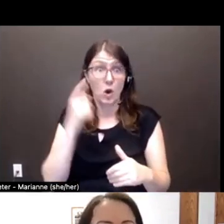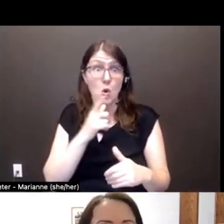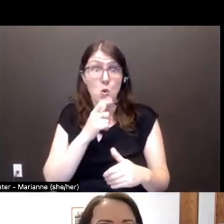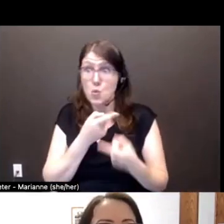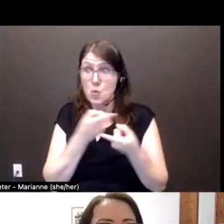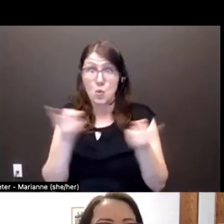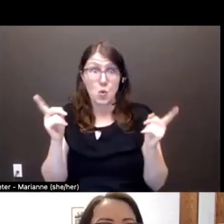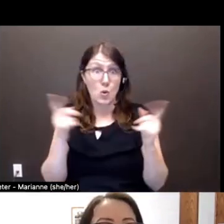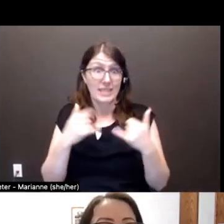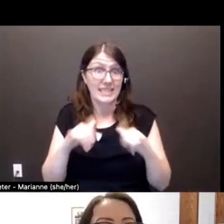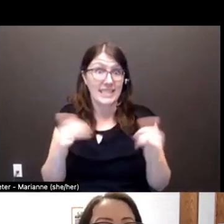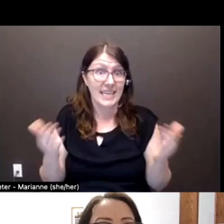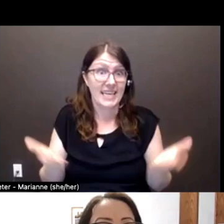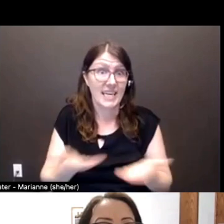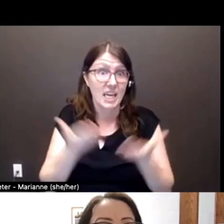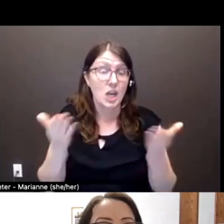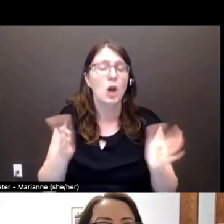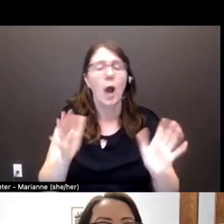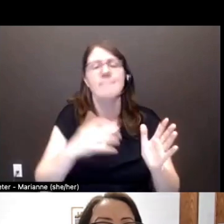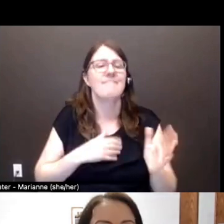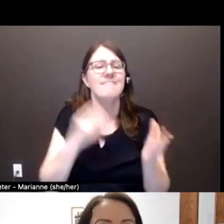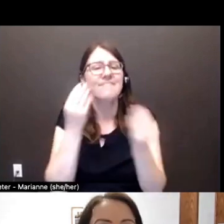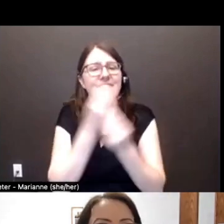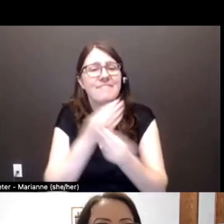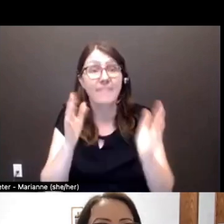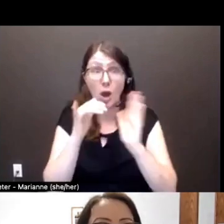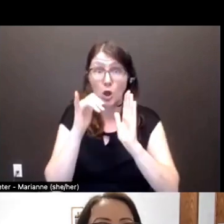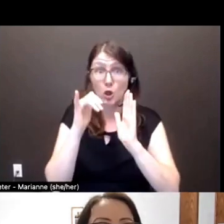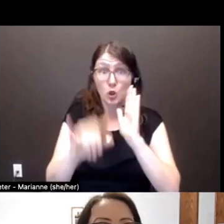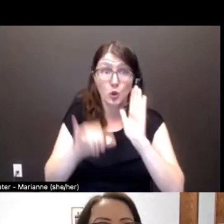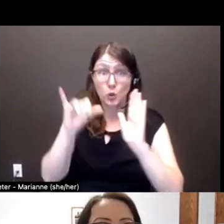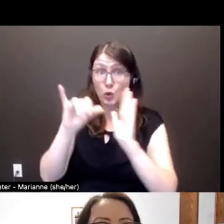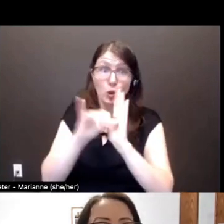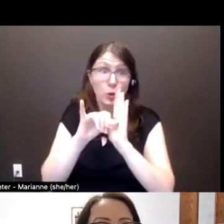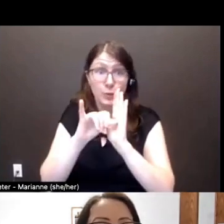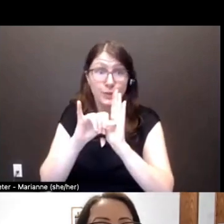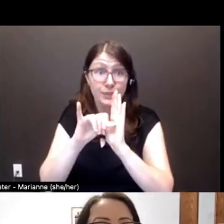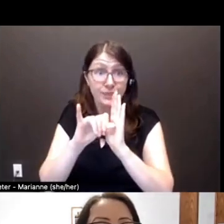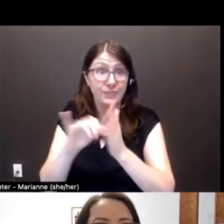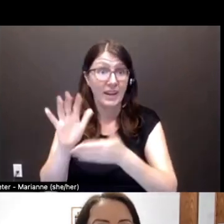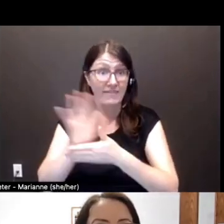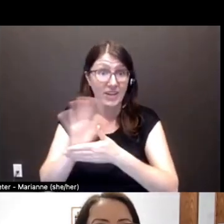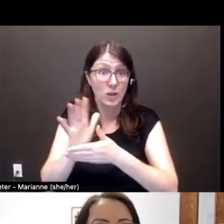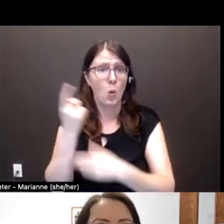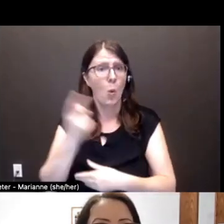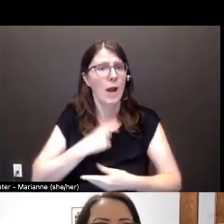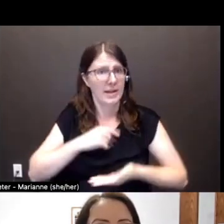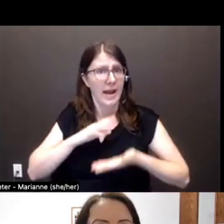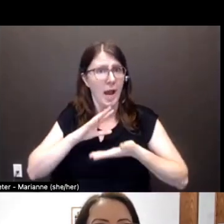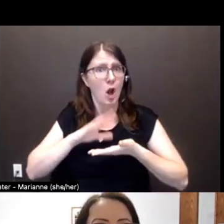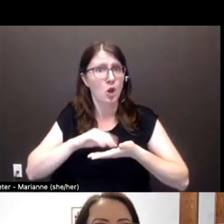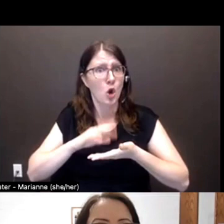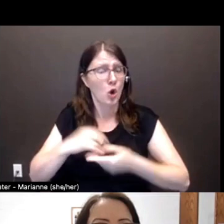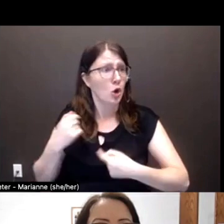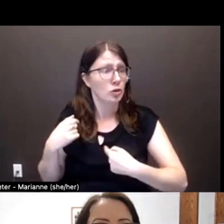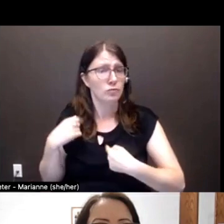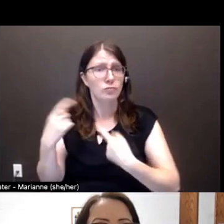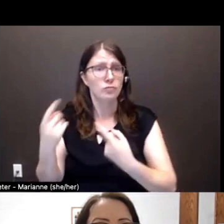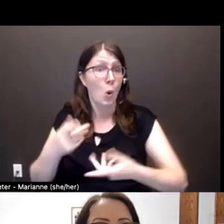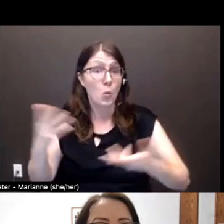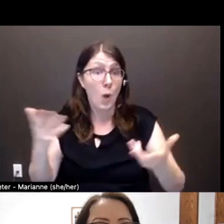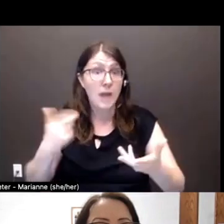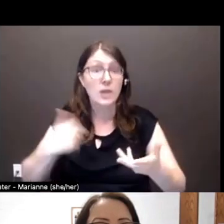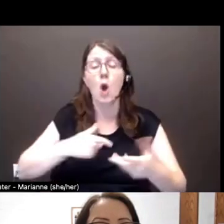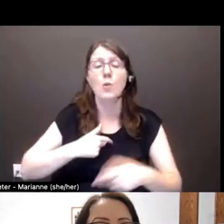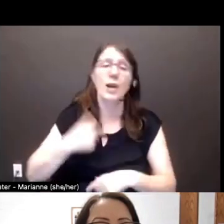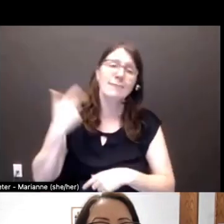room, with YouTube videos, I think one of the biggest lessons for me over time was that, yes, we create videos, we post them on